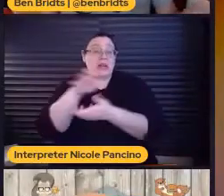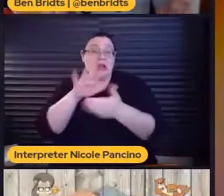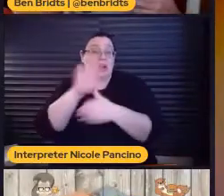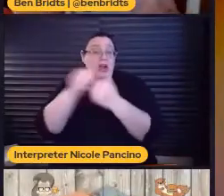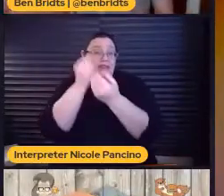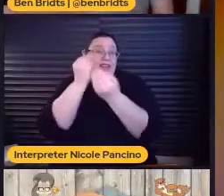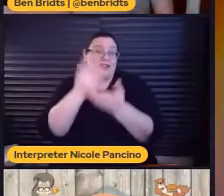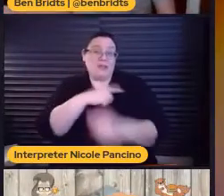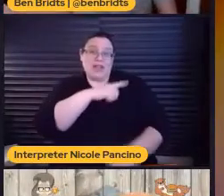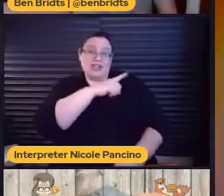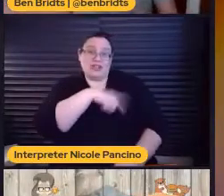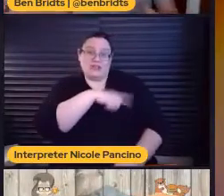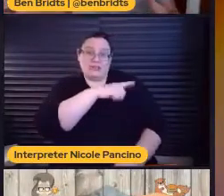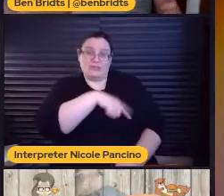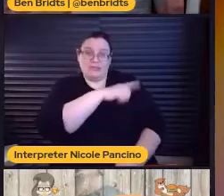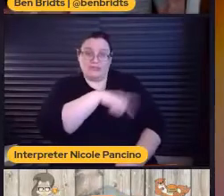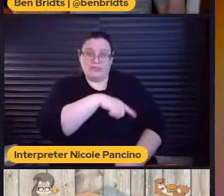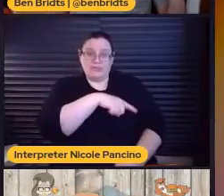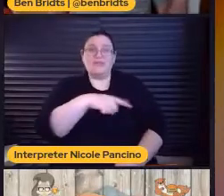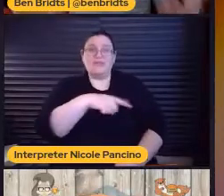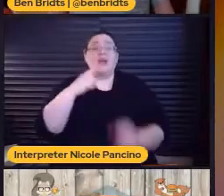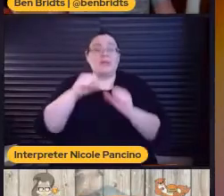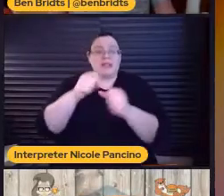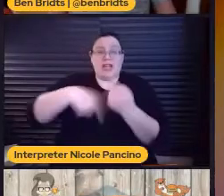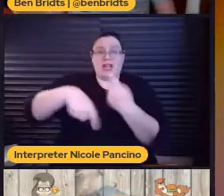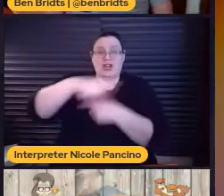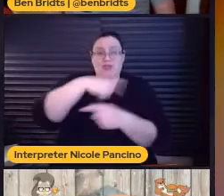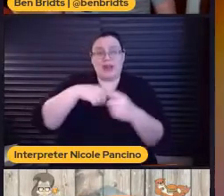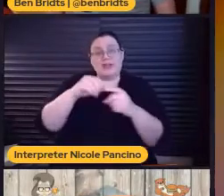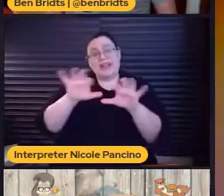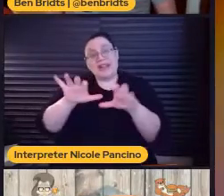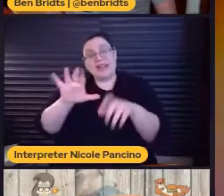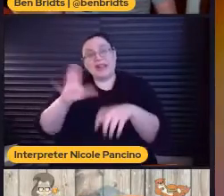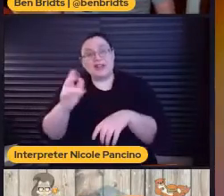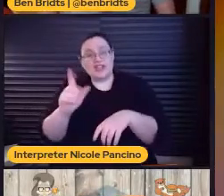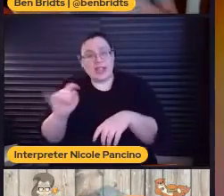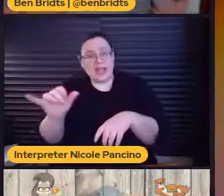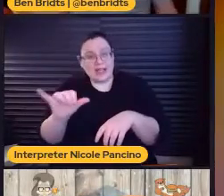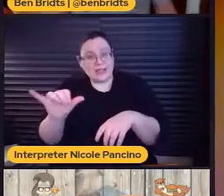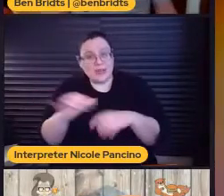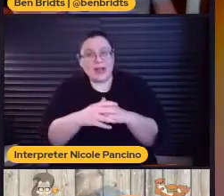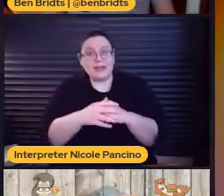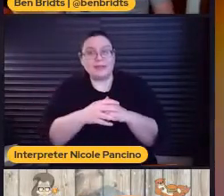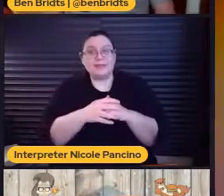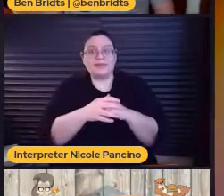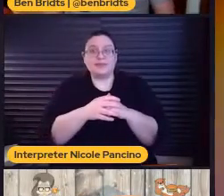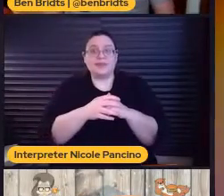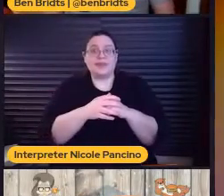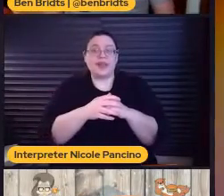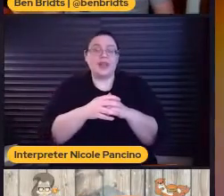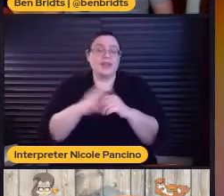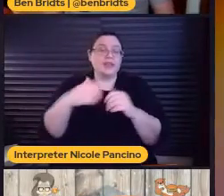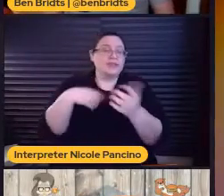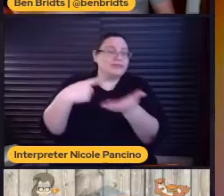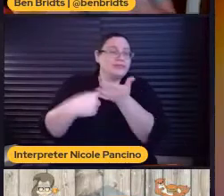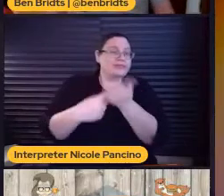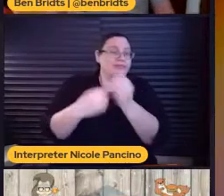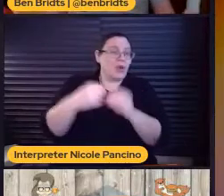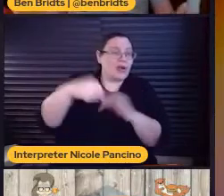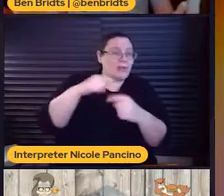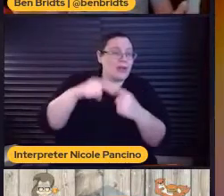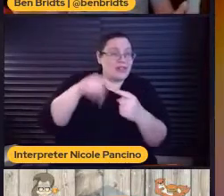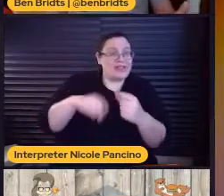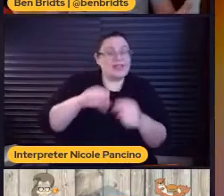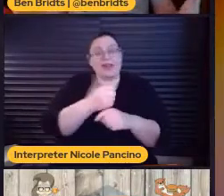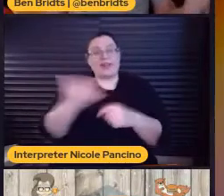right now. I will stick around in the chat as well to have more discussions about this and the other things happening